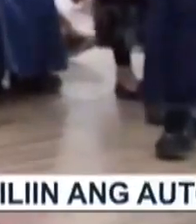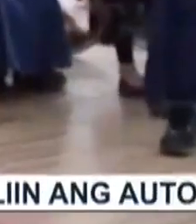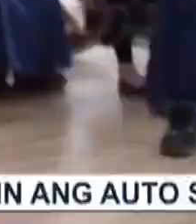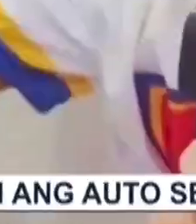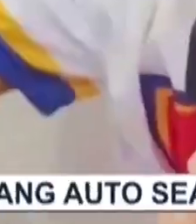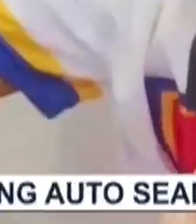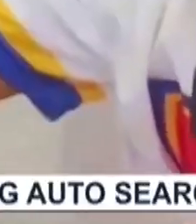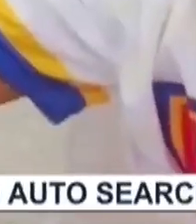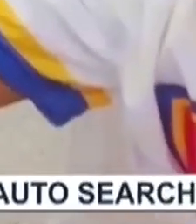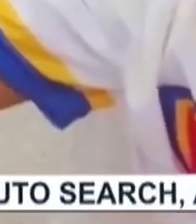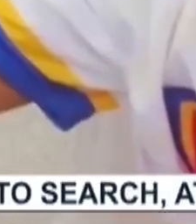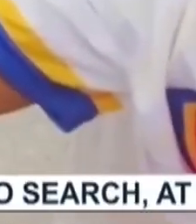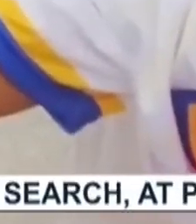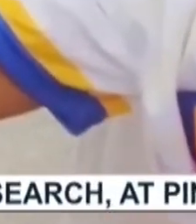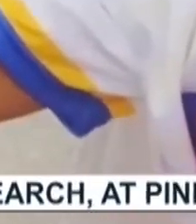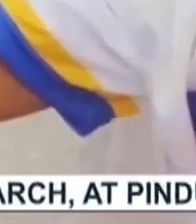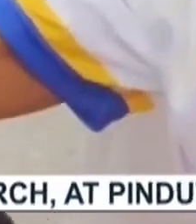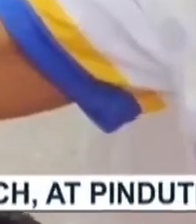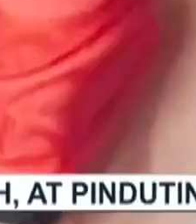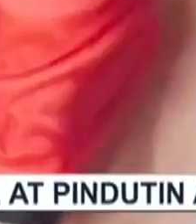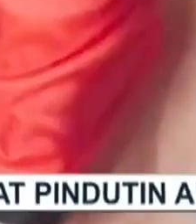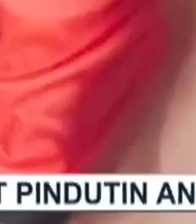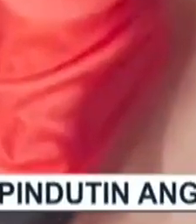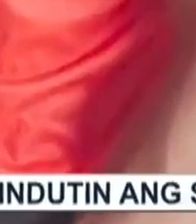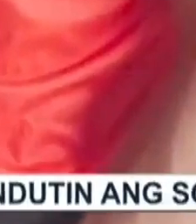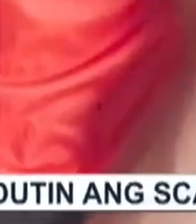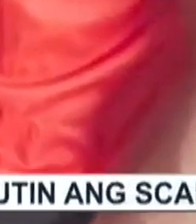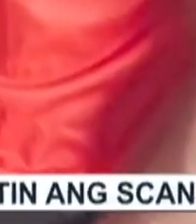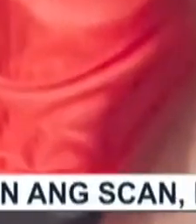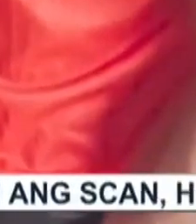ko, generally. Lou Antonio ng PIA Iligan